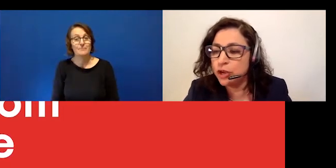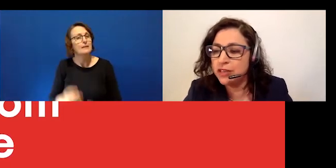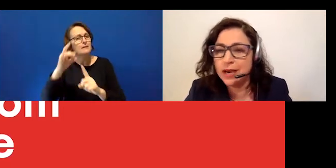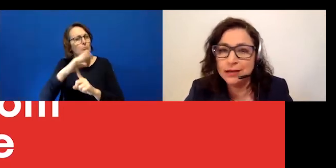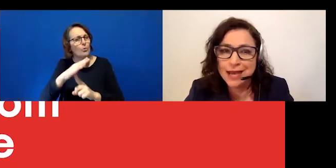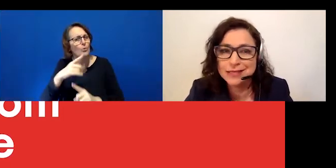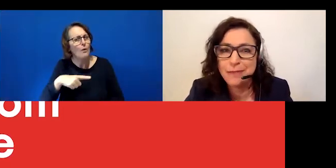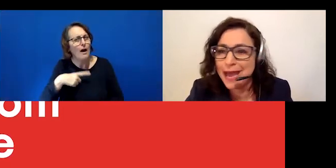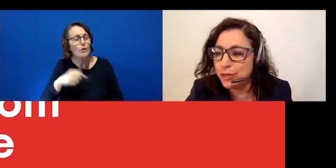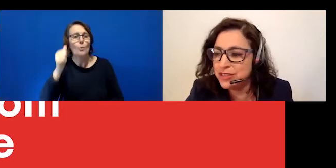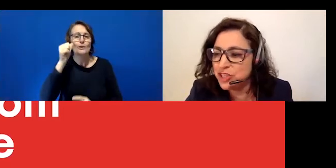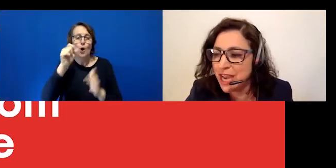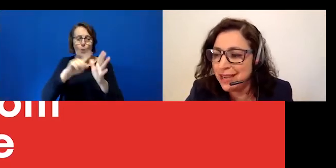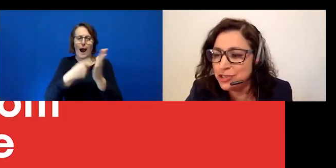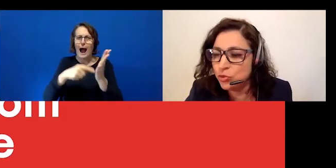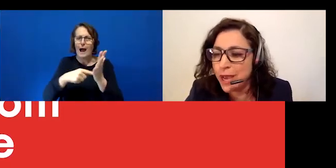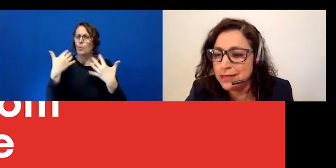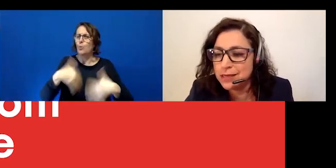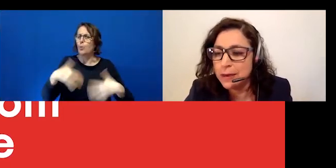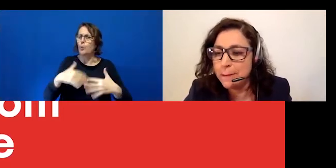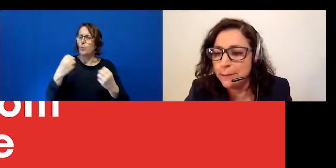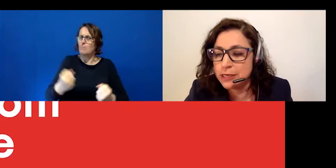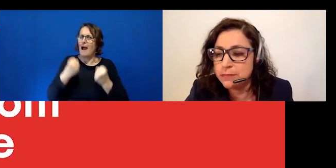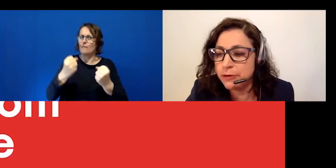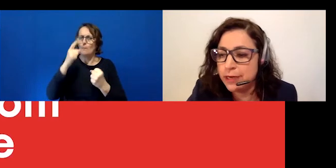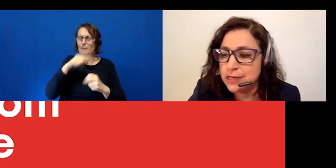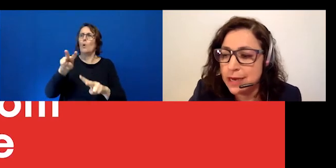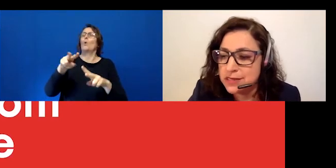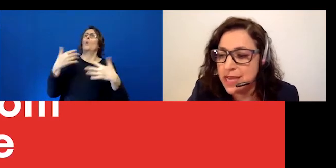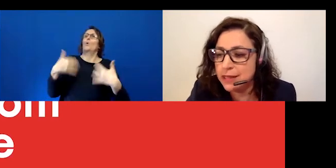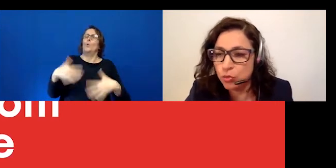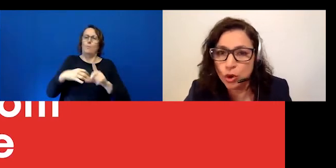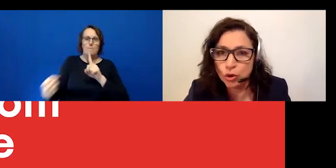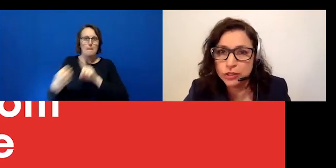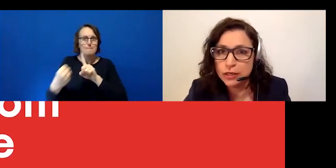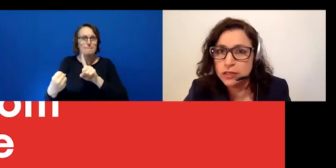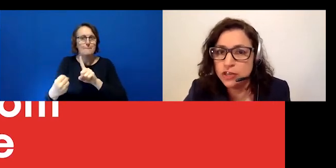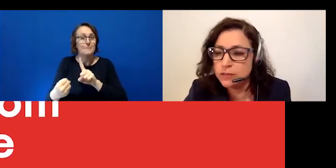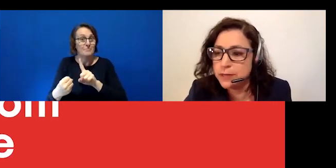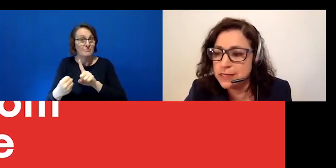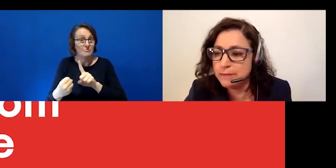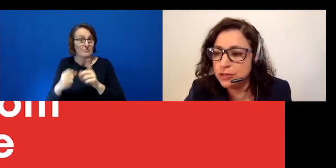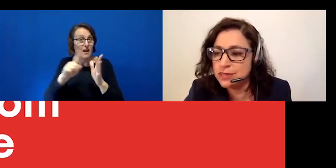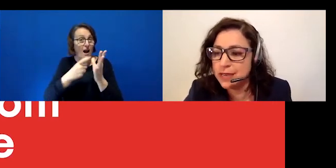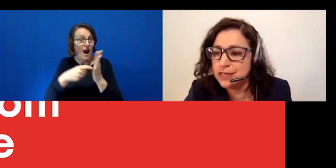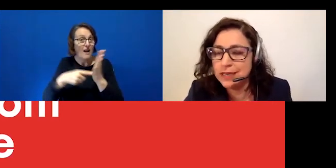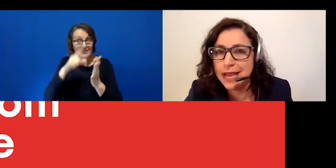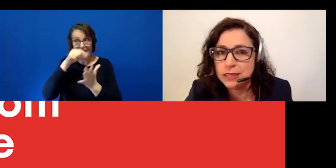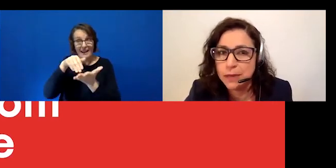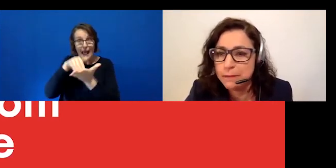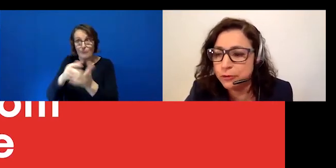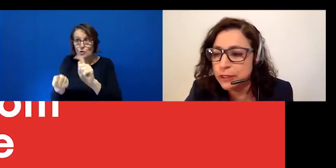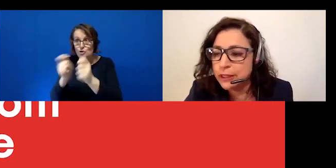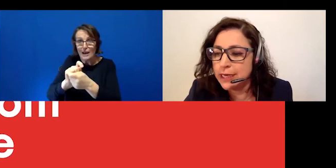all know that art has the power to change the ways people experience and understand the world, to shift perceptions and to